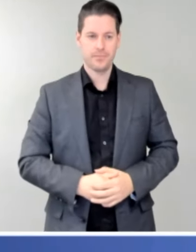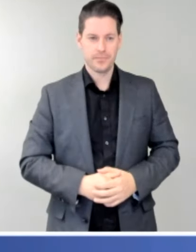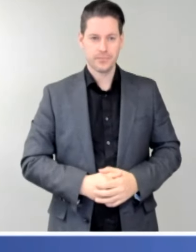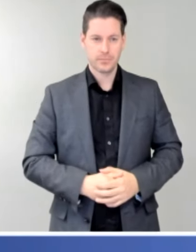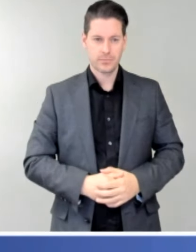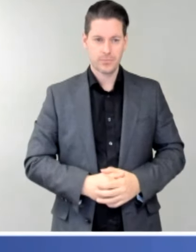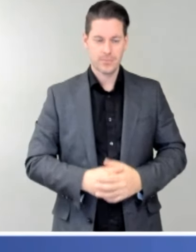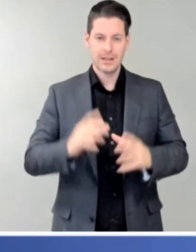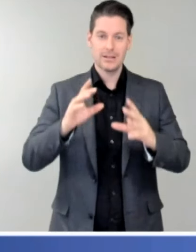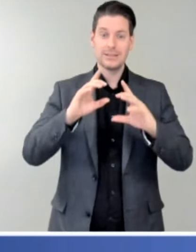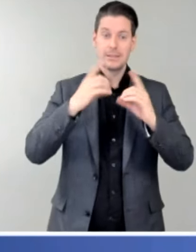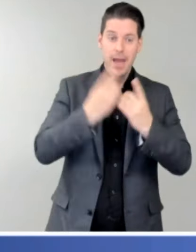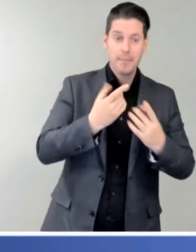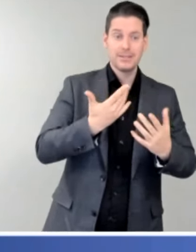Secretaries,